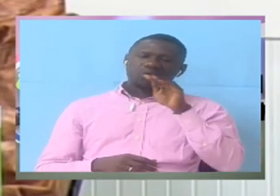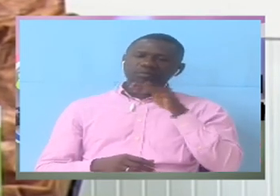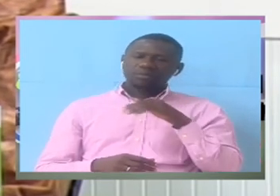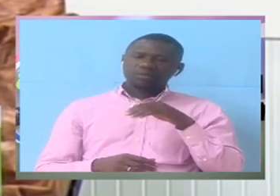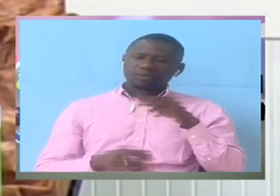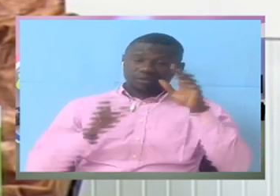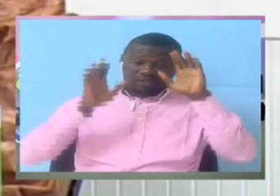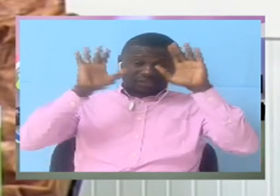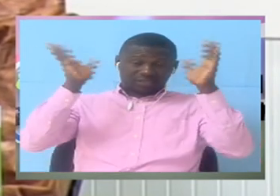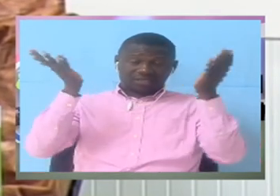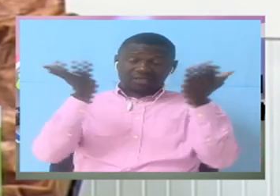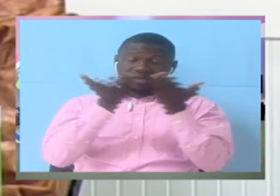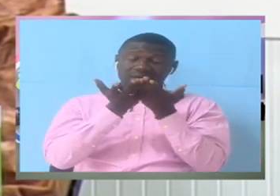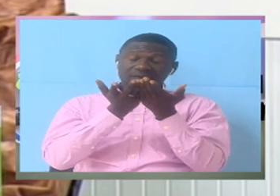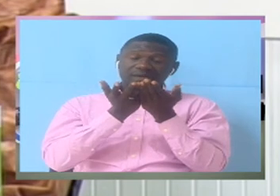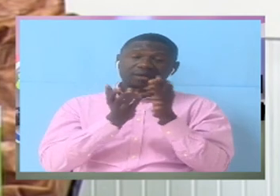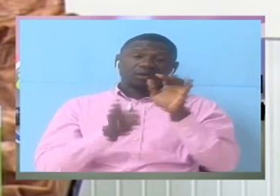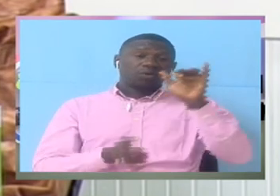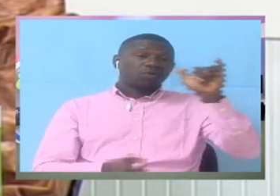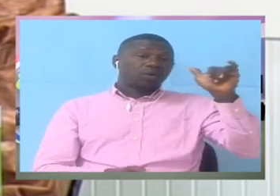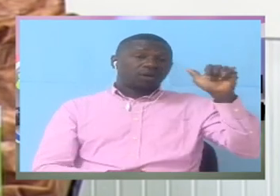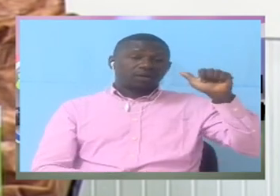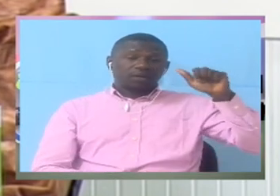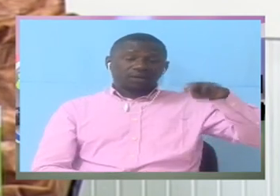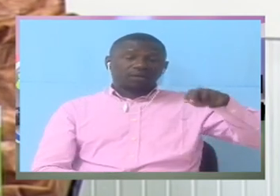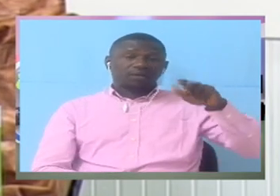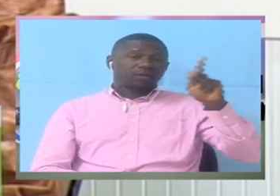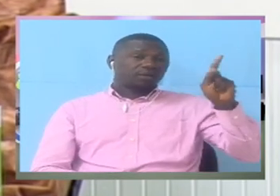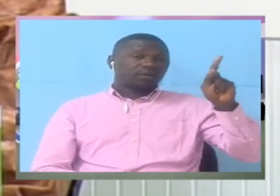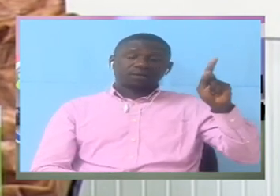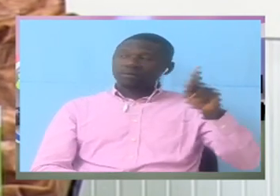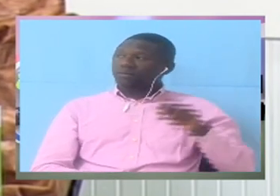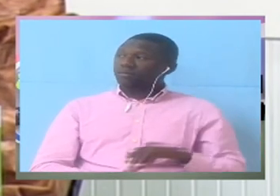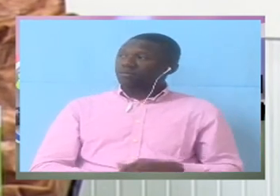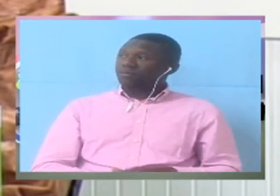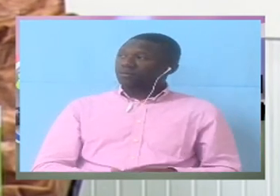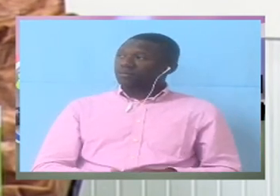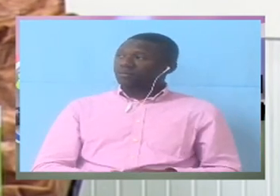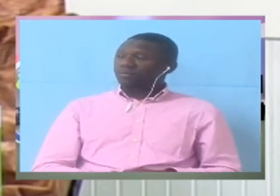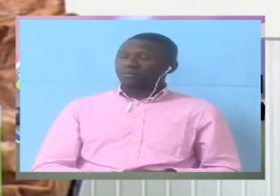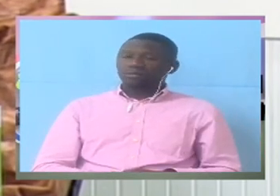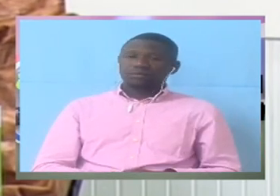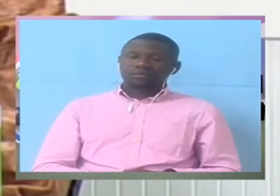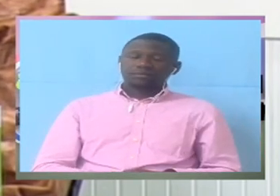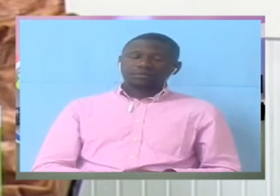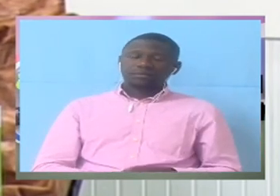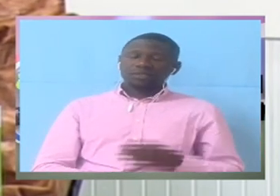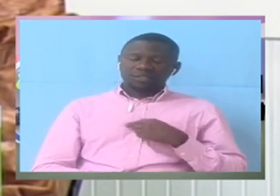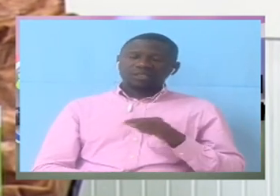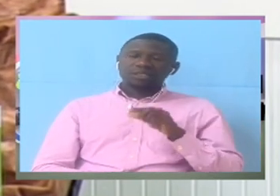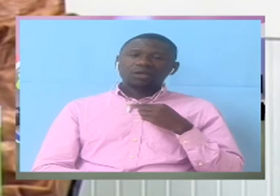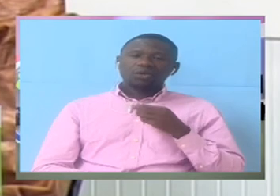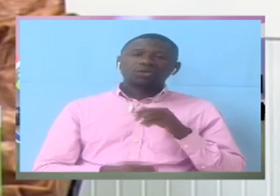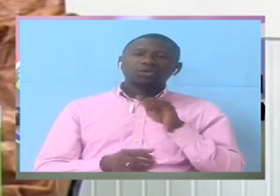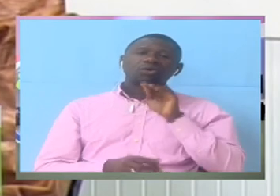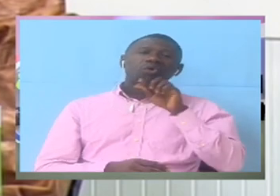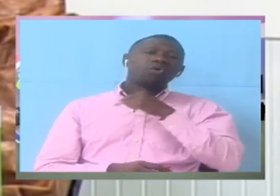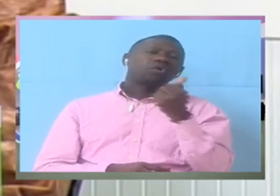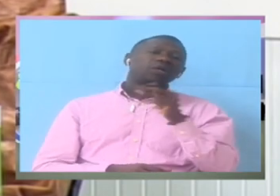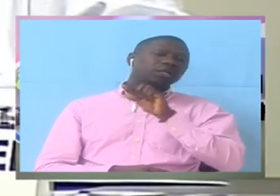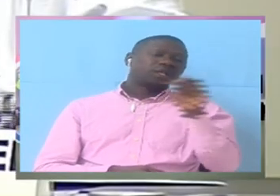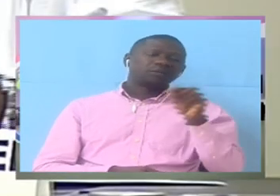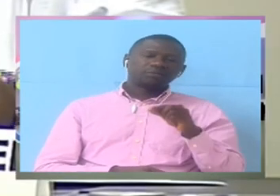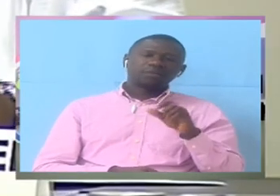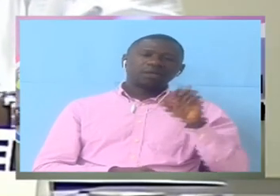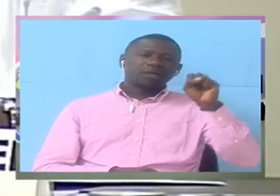he Smith? Was he Smith? Smith 5, Ophanam 5. Yes, he is also called Smith. Yes,